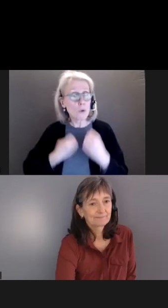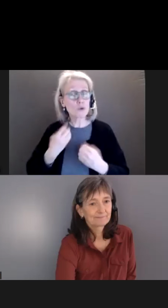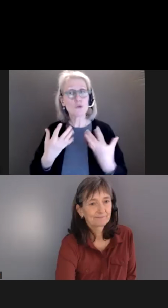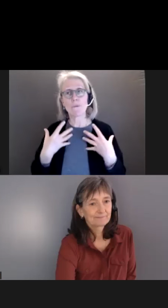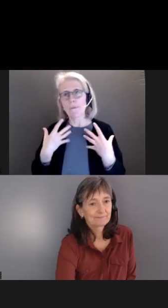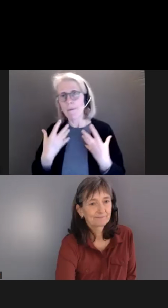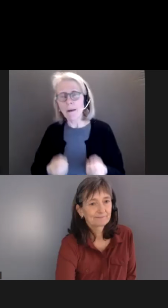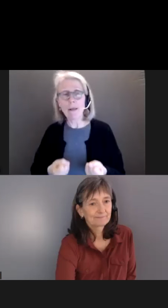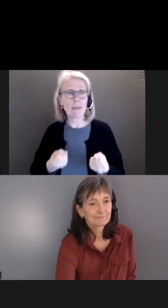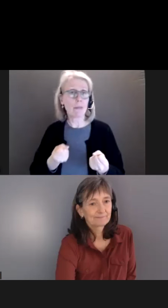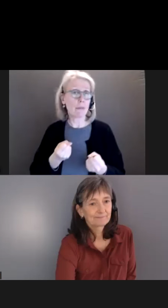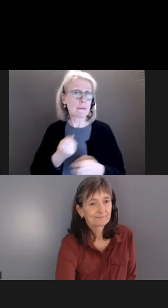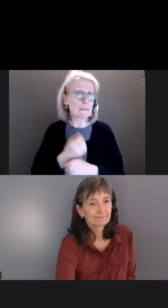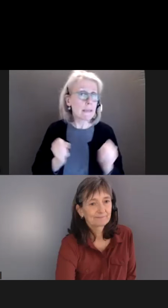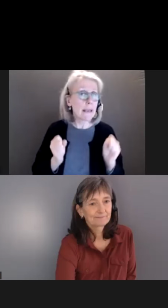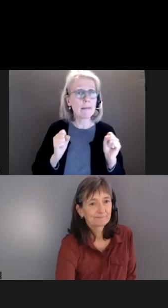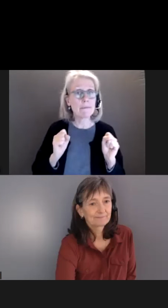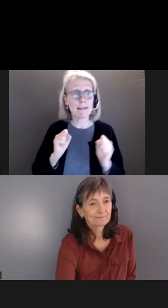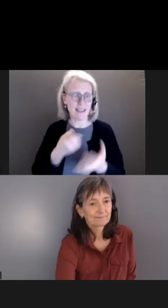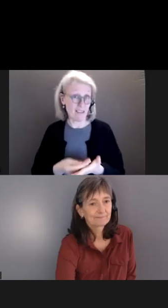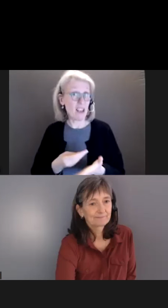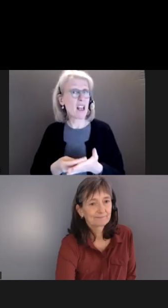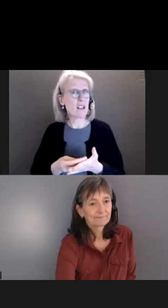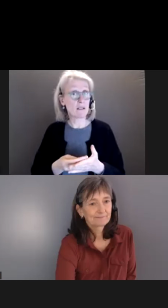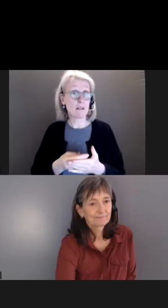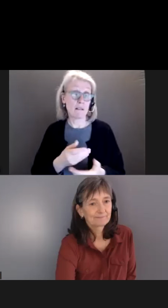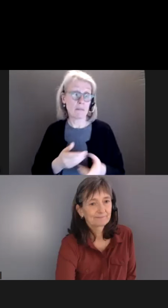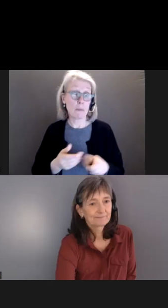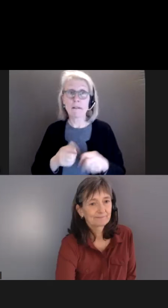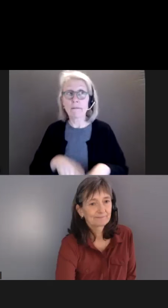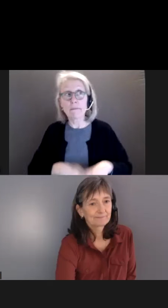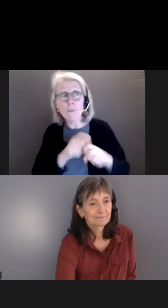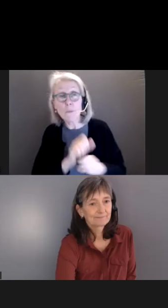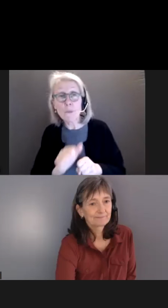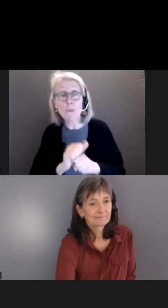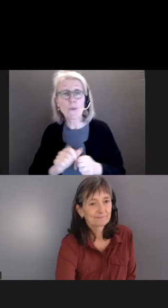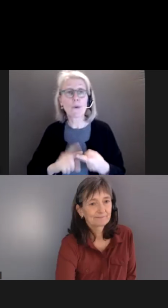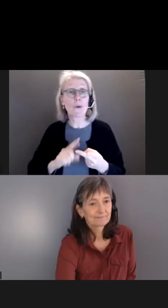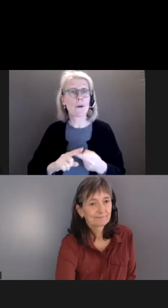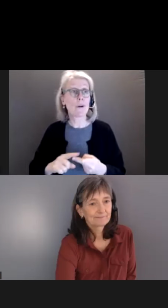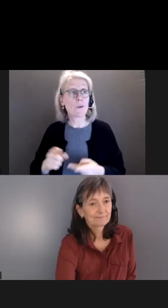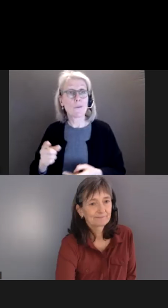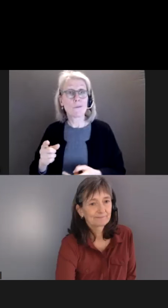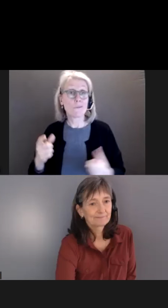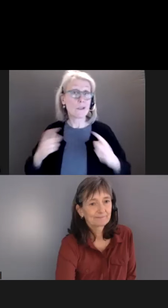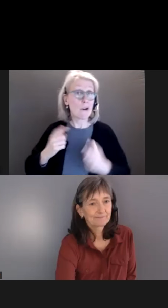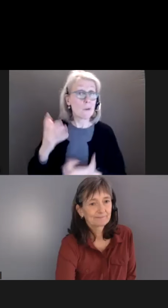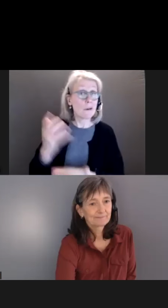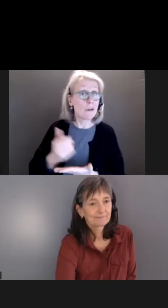health, well-being, and finances, including lost wages, lower retirement income, and caregiver burden and